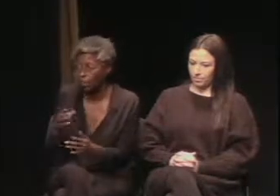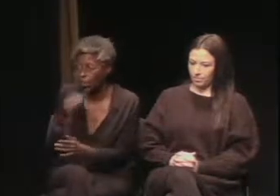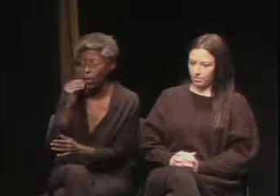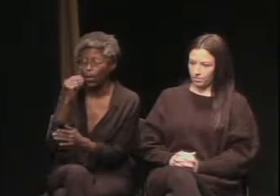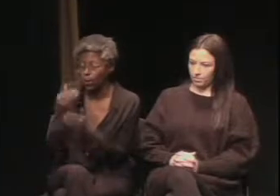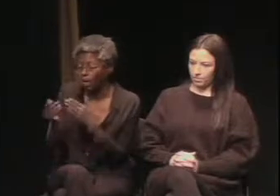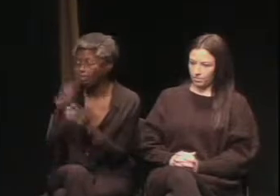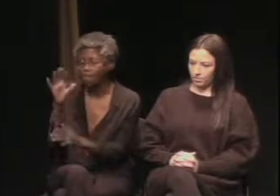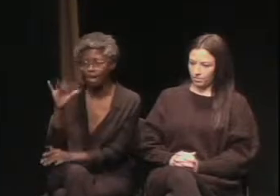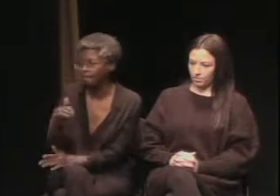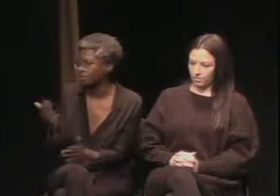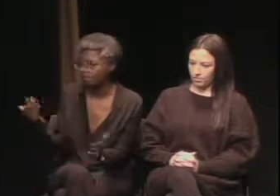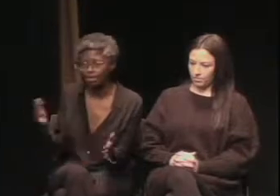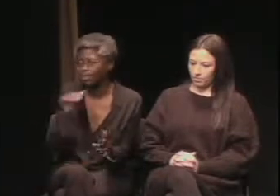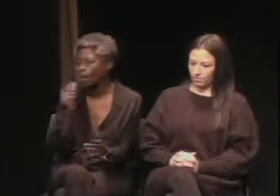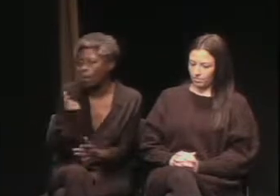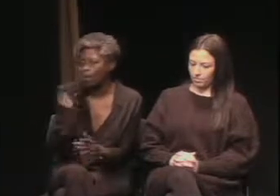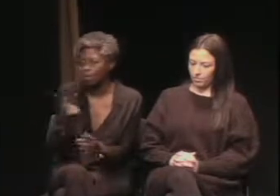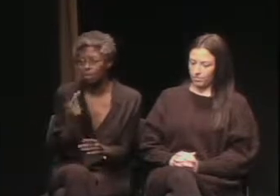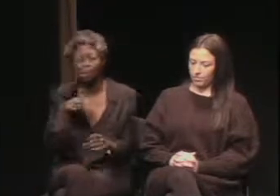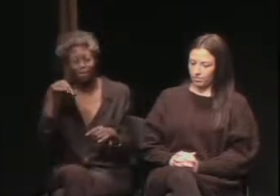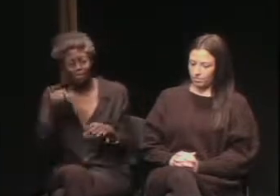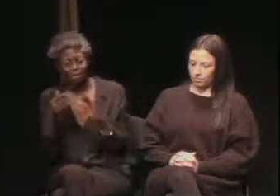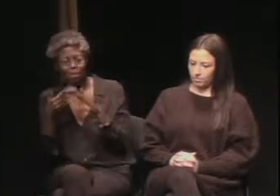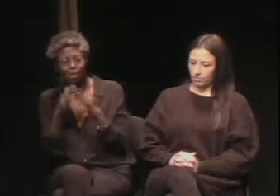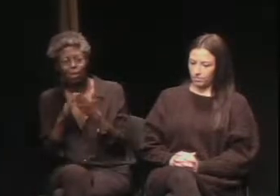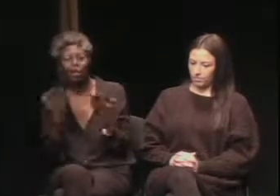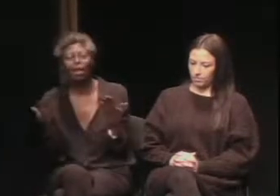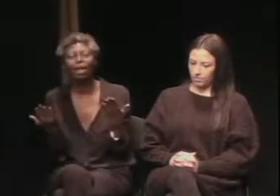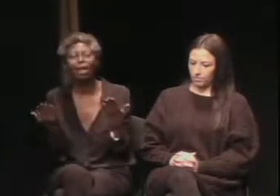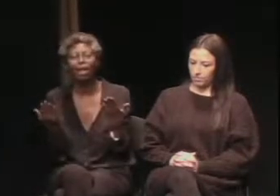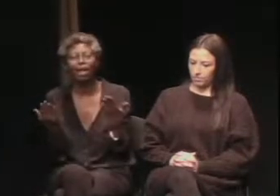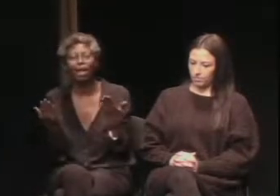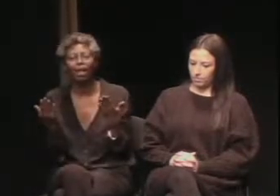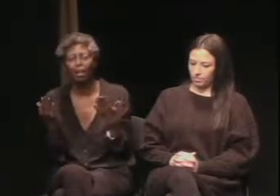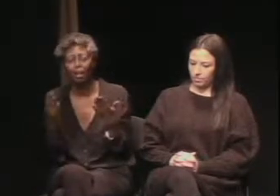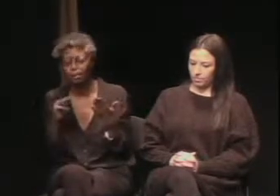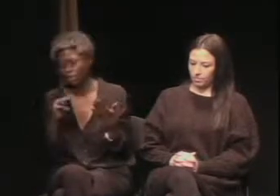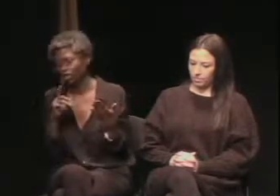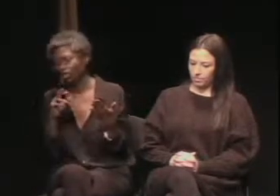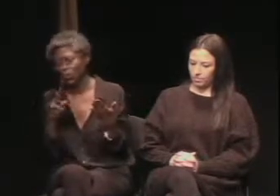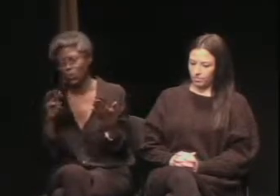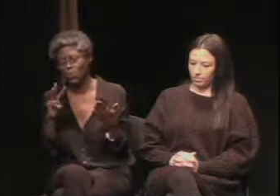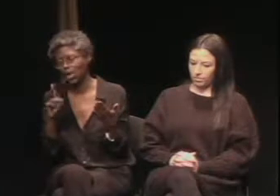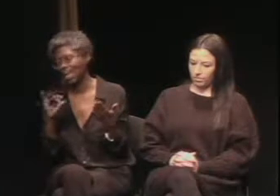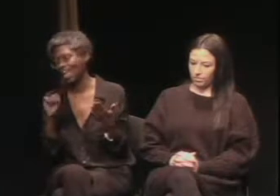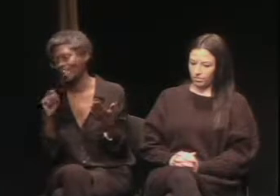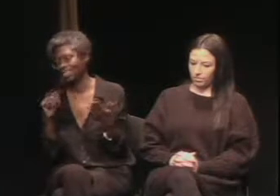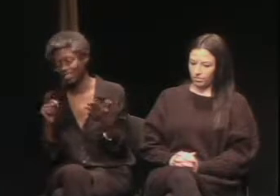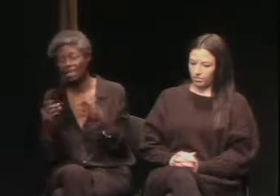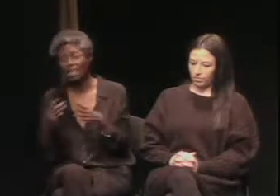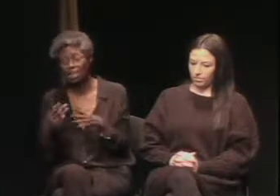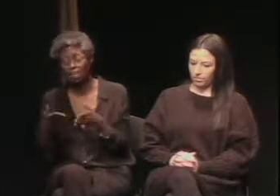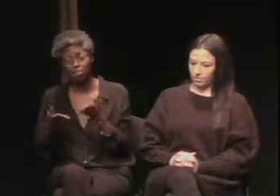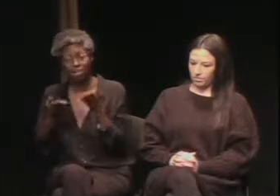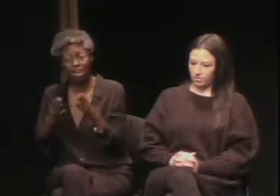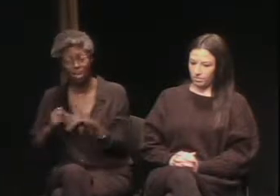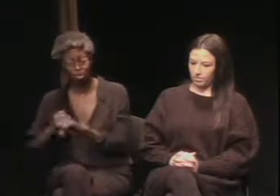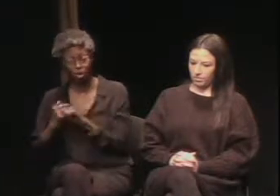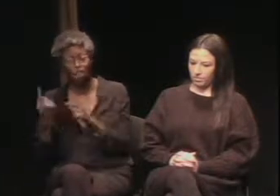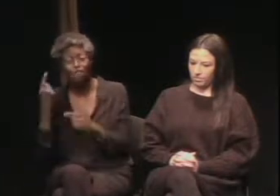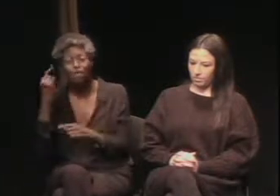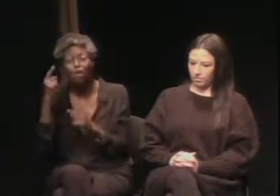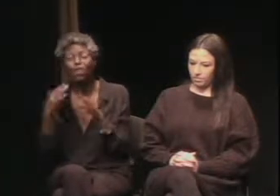always. Right. But you had this community, mm-hmm. Mr. West and these men who kind of provided this protection. Yeah. For the community,